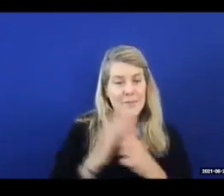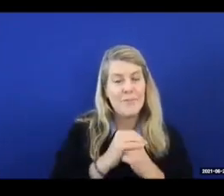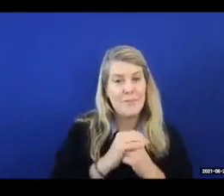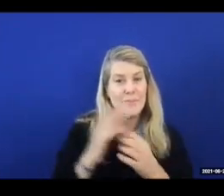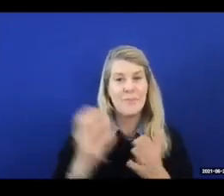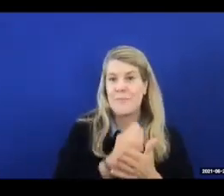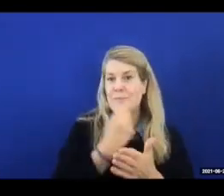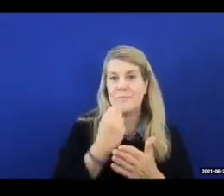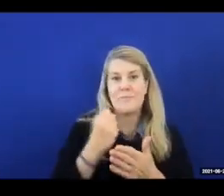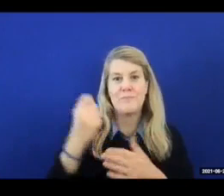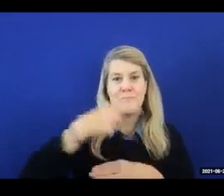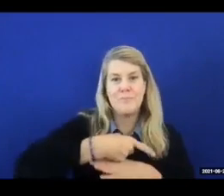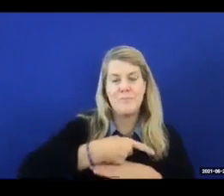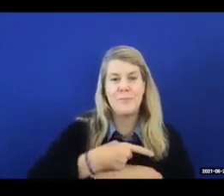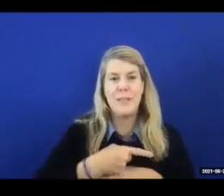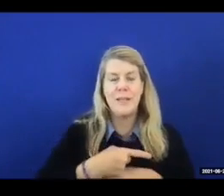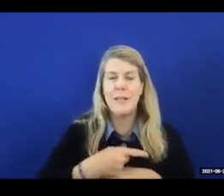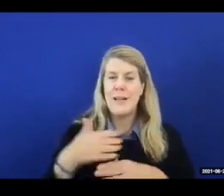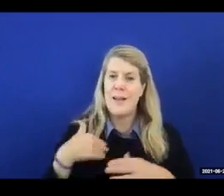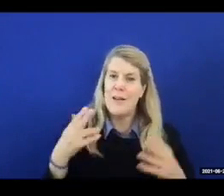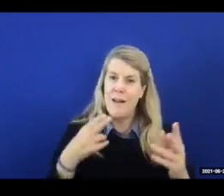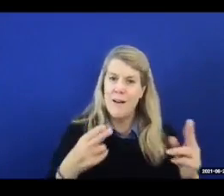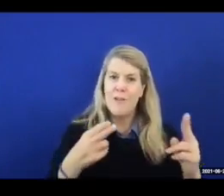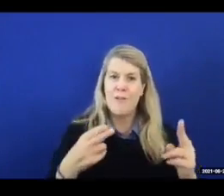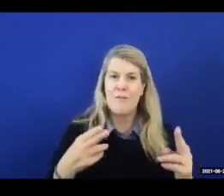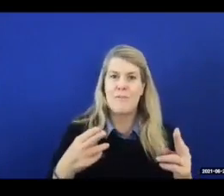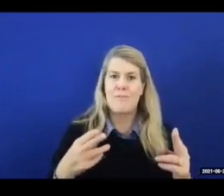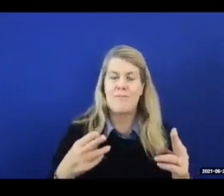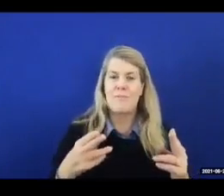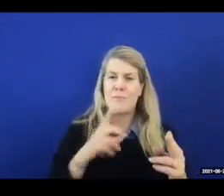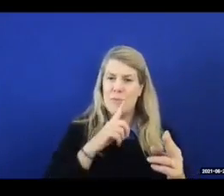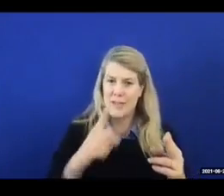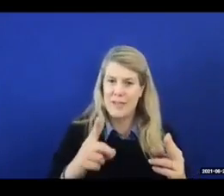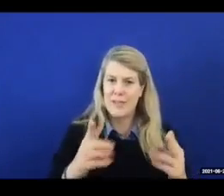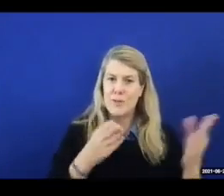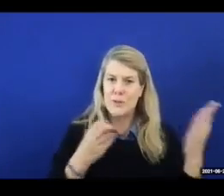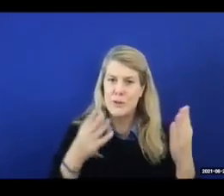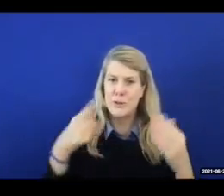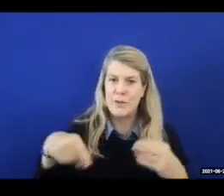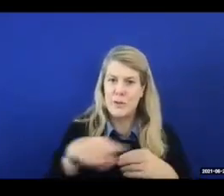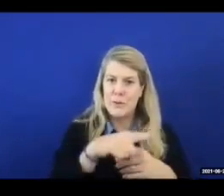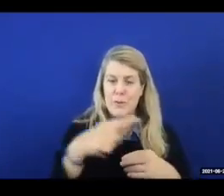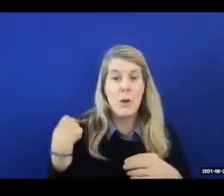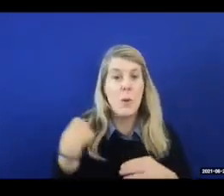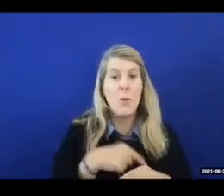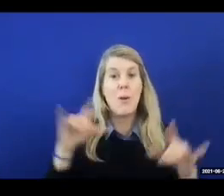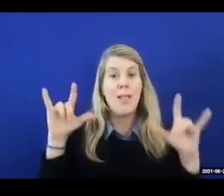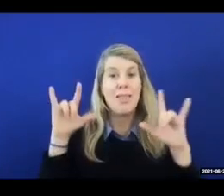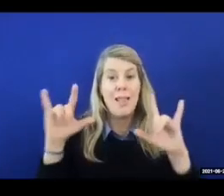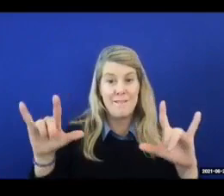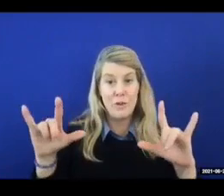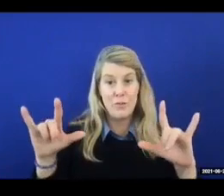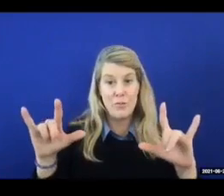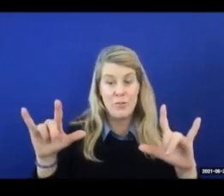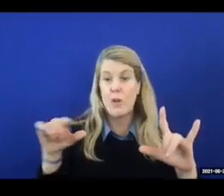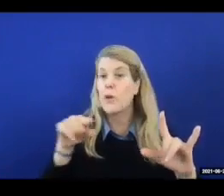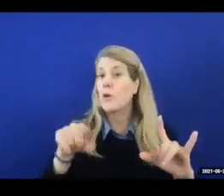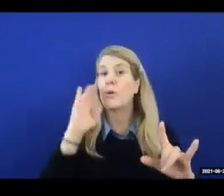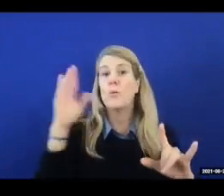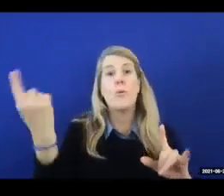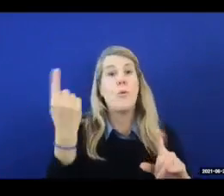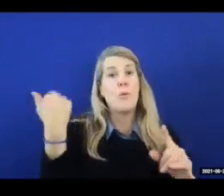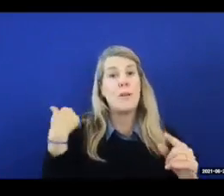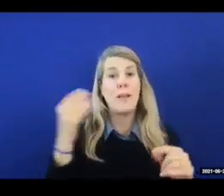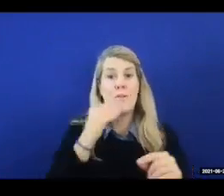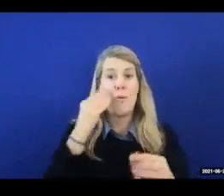It has been an honor, a privilege, and a joy to serve you. We love you. You will always have a home here at